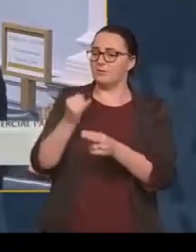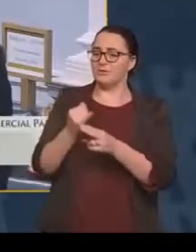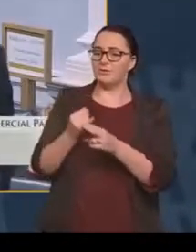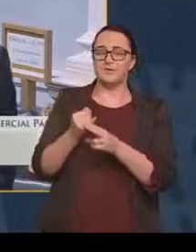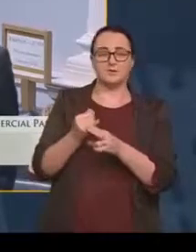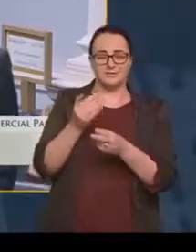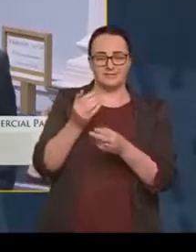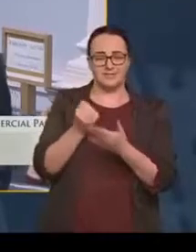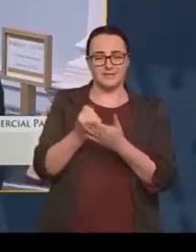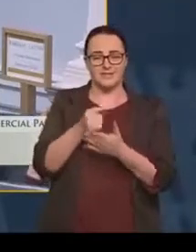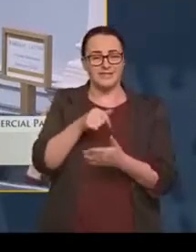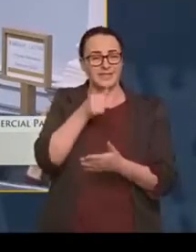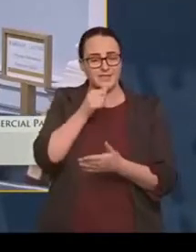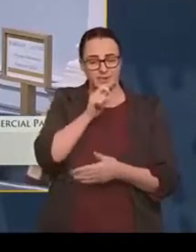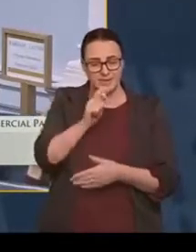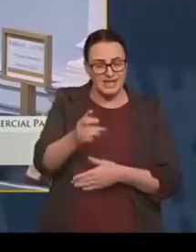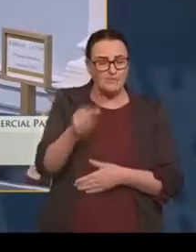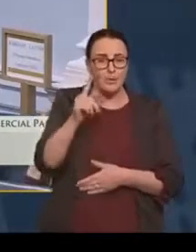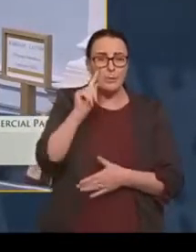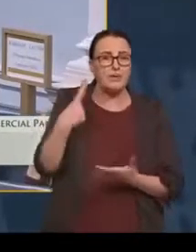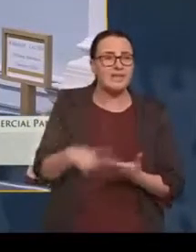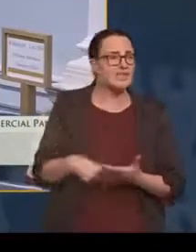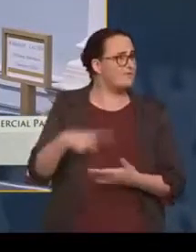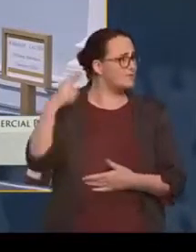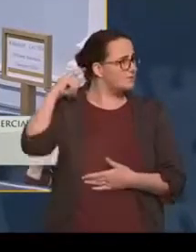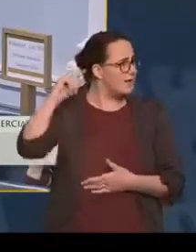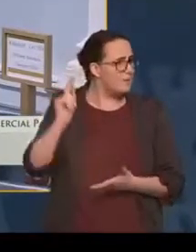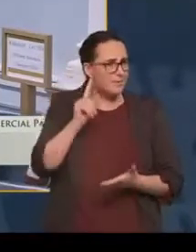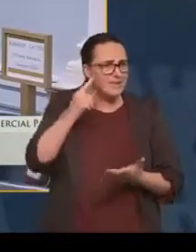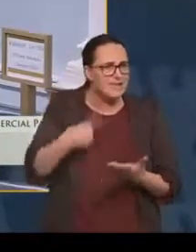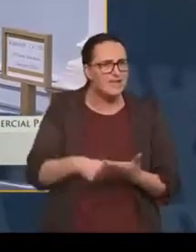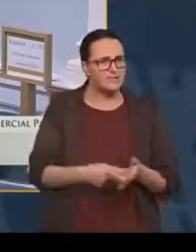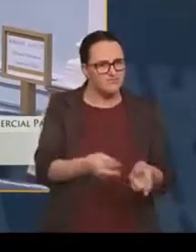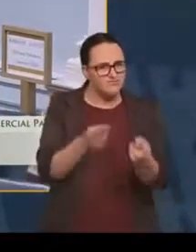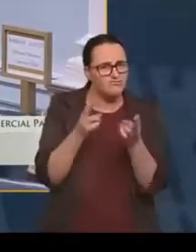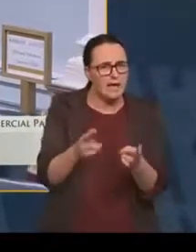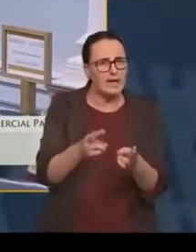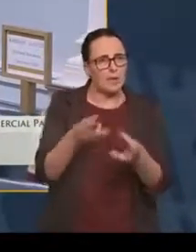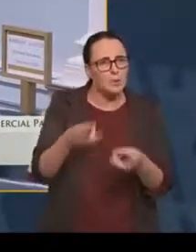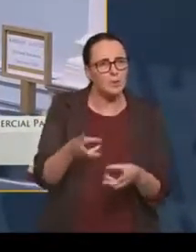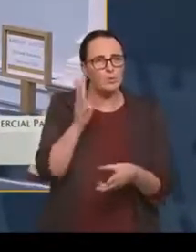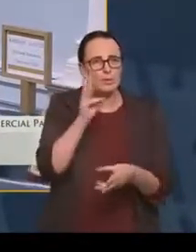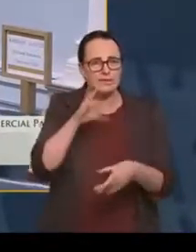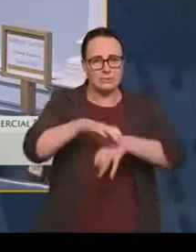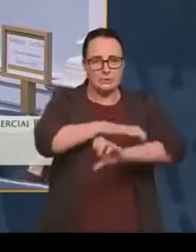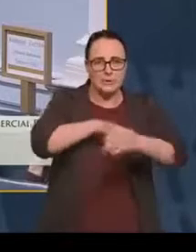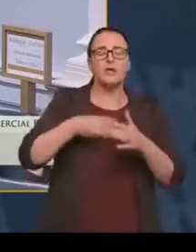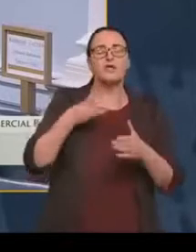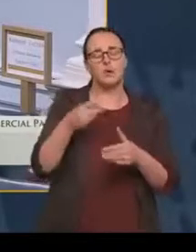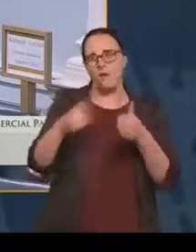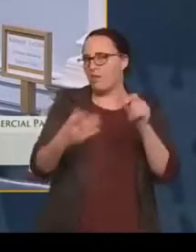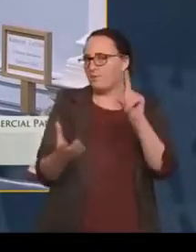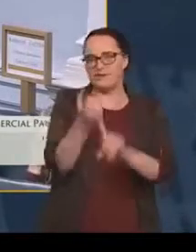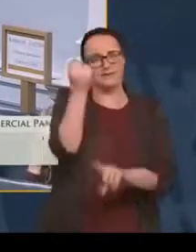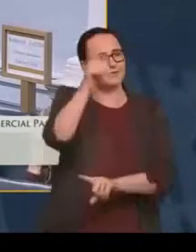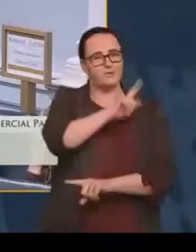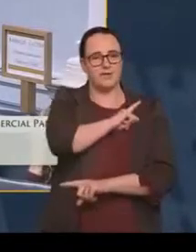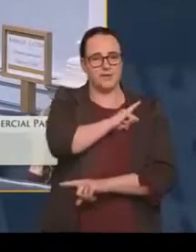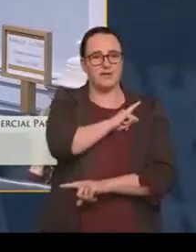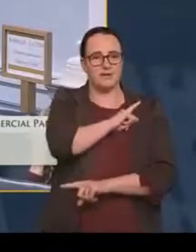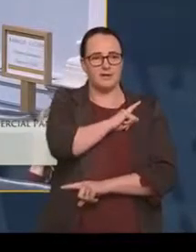school students yesterday, that if you believe in something and you believe that it's just and it's right, and you're willing to pursue it, then you'll always